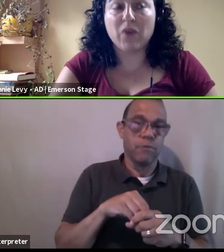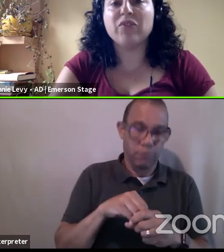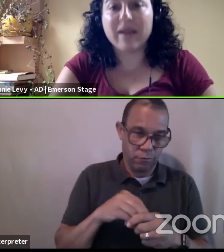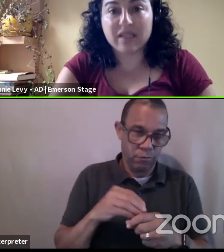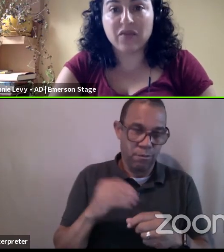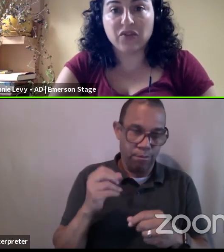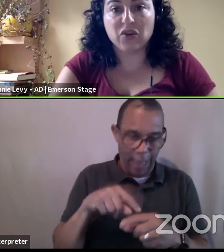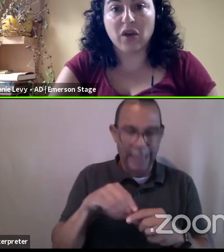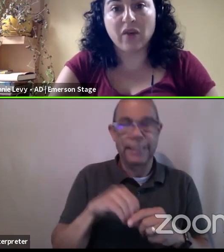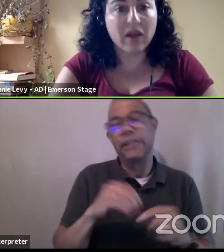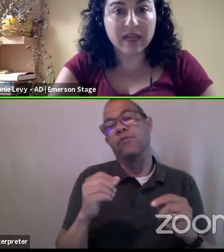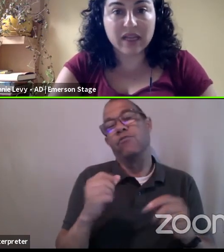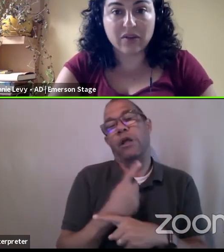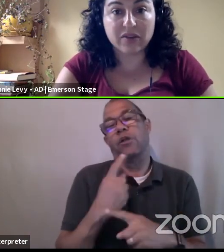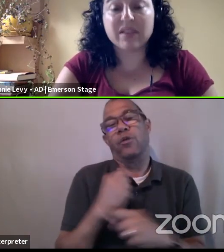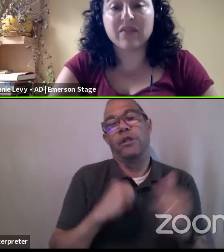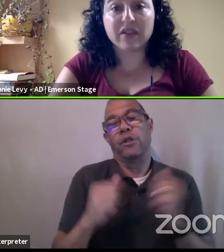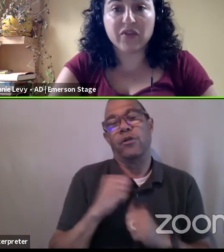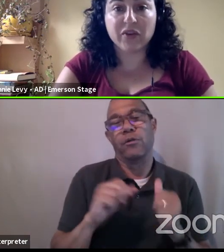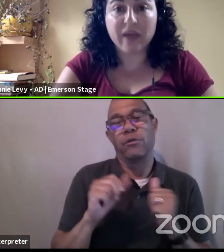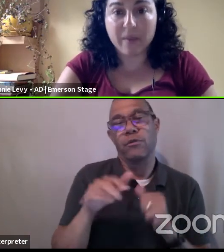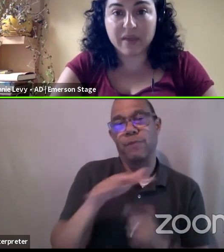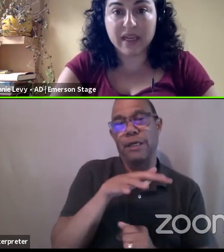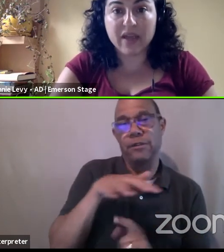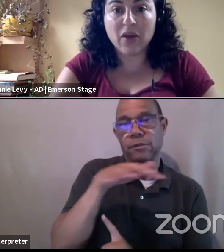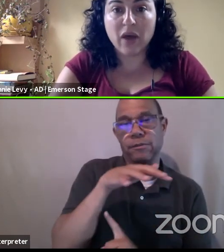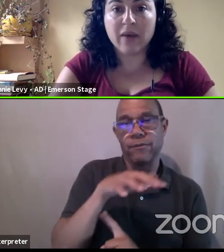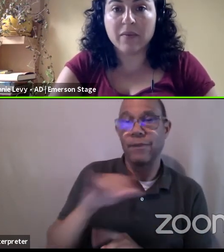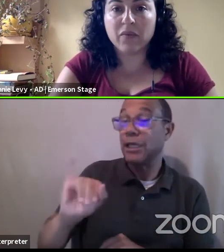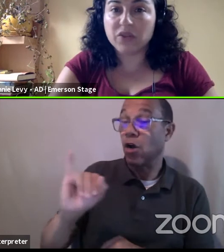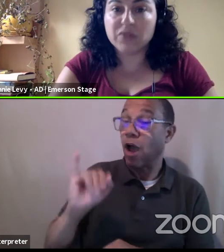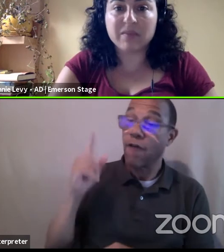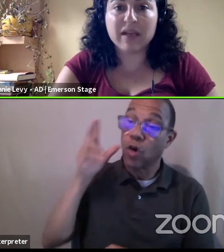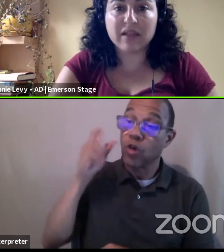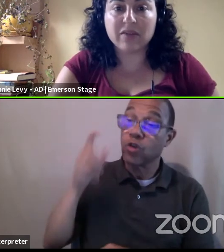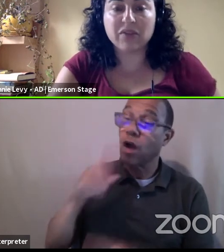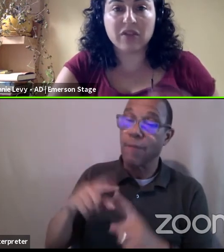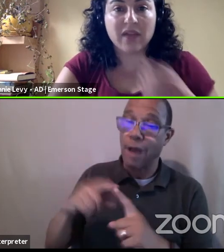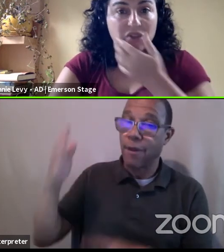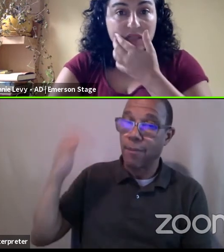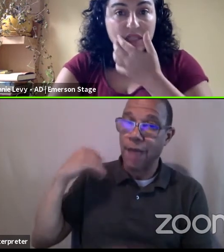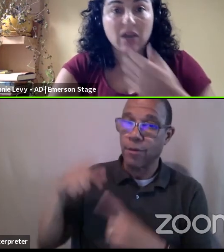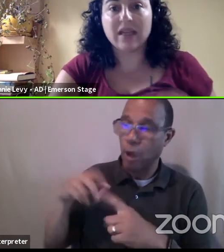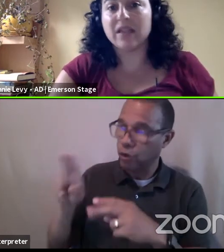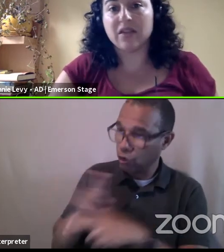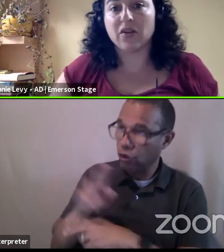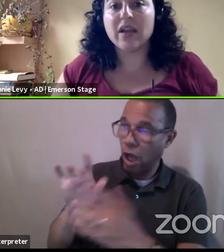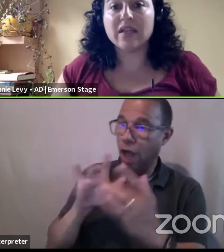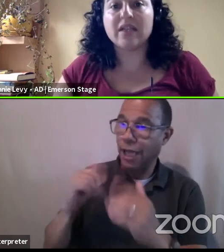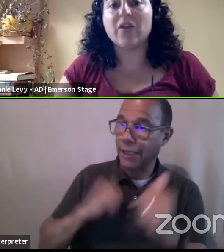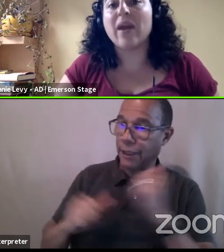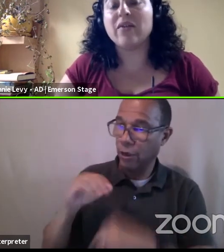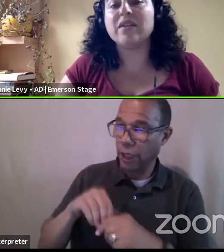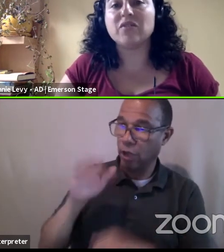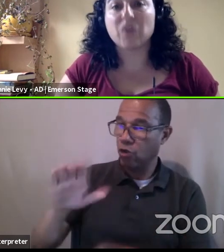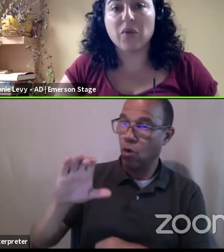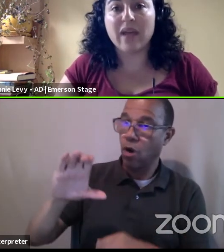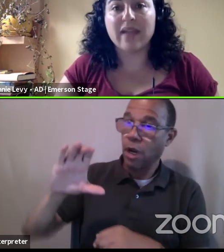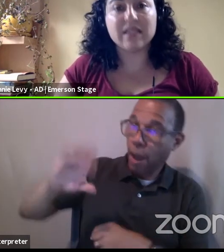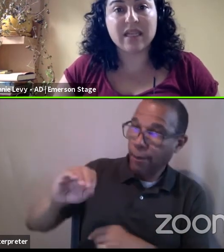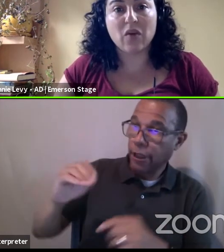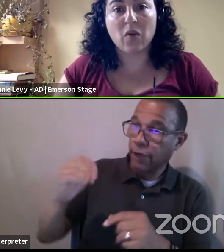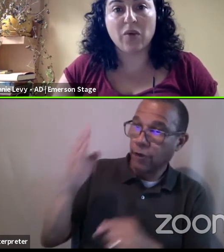where you might see the future of online theater specifically for your company. Um, would you speak a little bit to that? Do you see online theater sticking around as